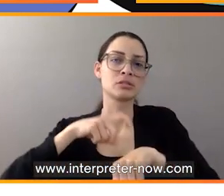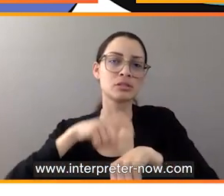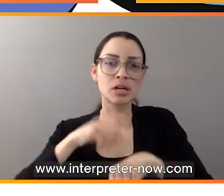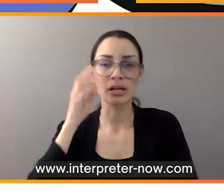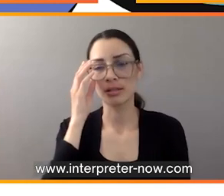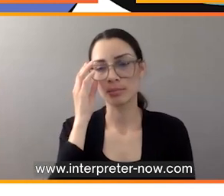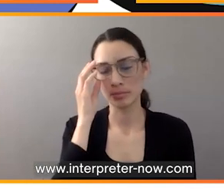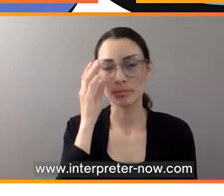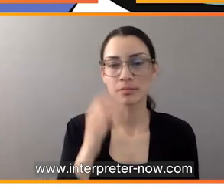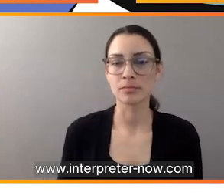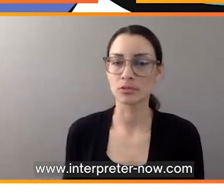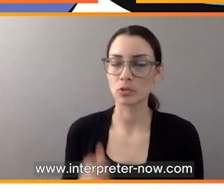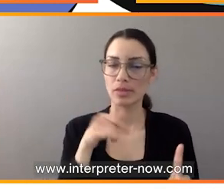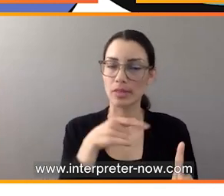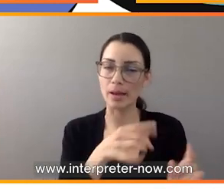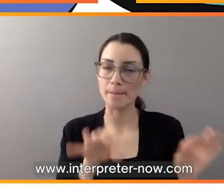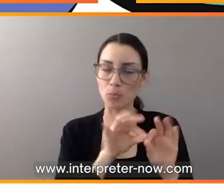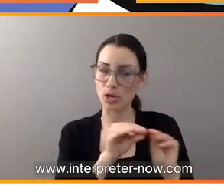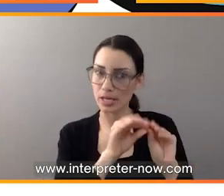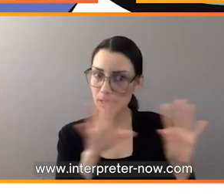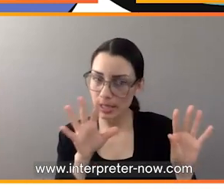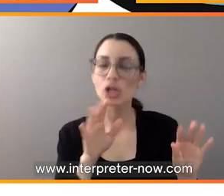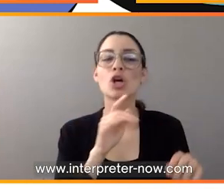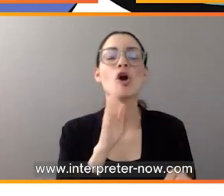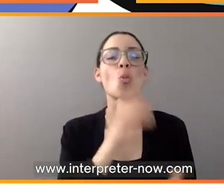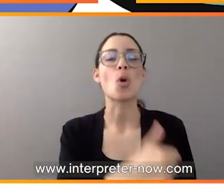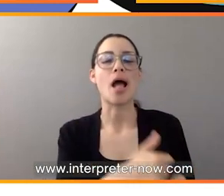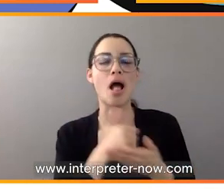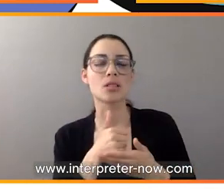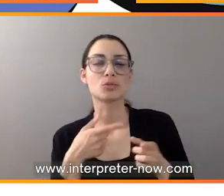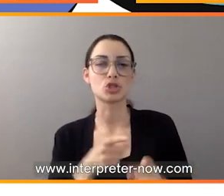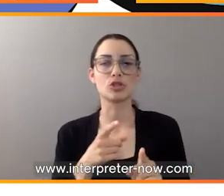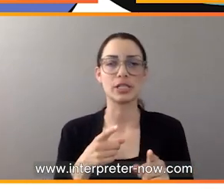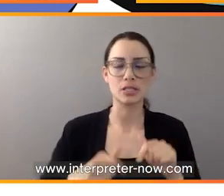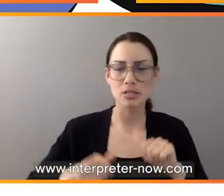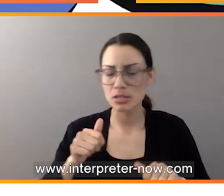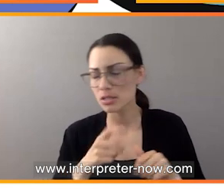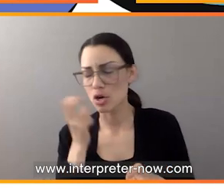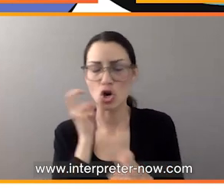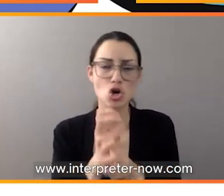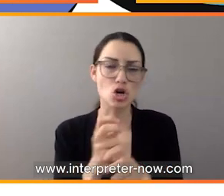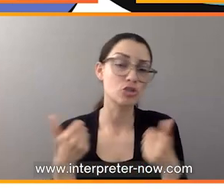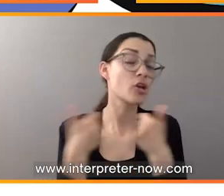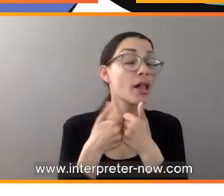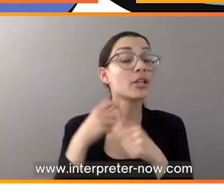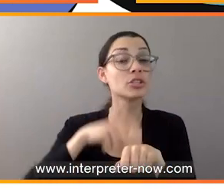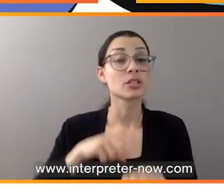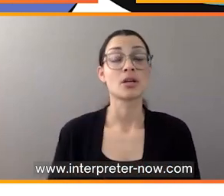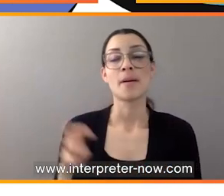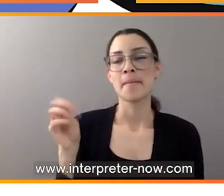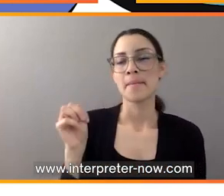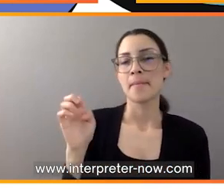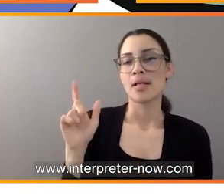are, you know, tumultuous or new to you. Like, I think getting clarity on that really helps you